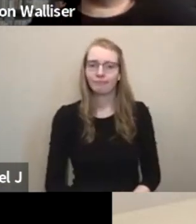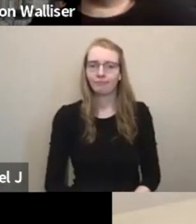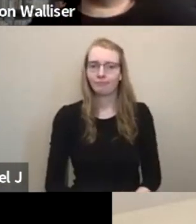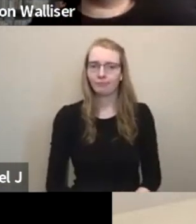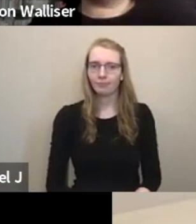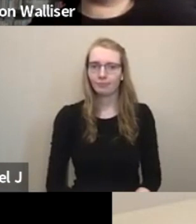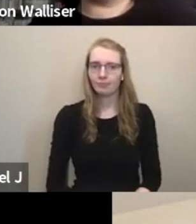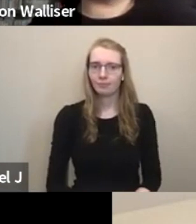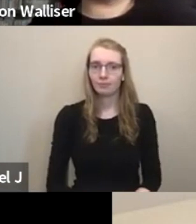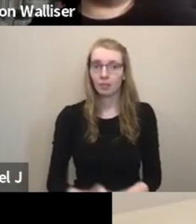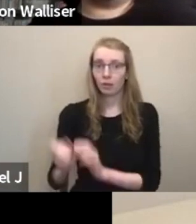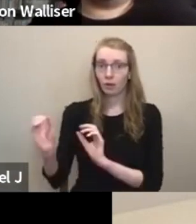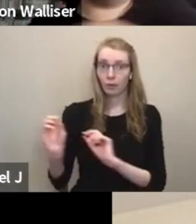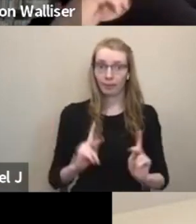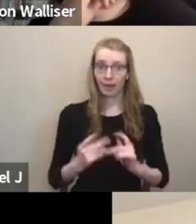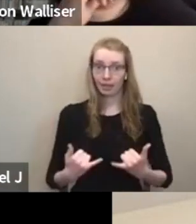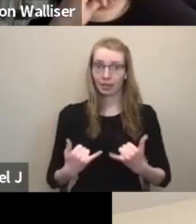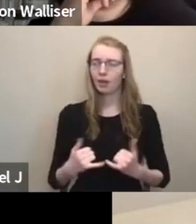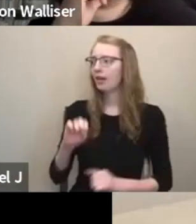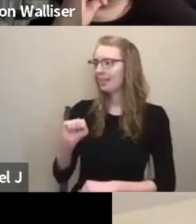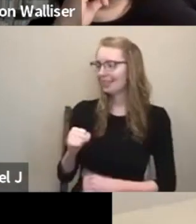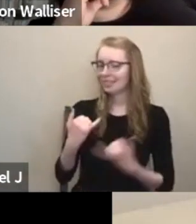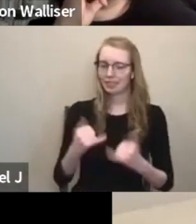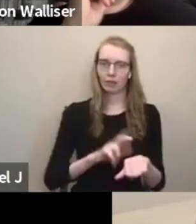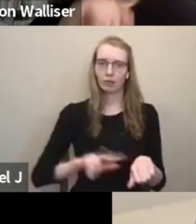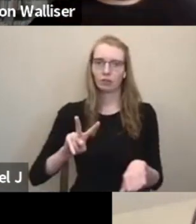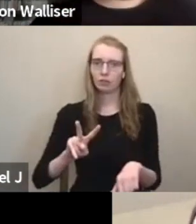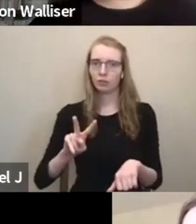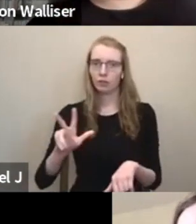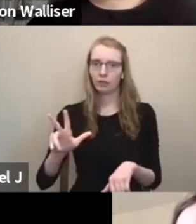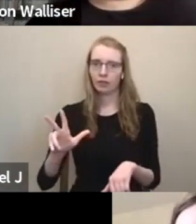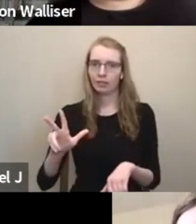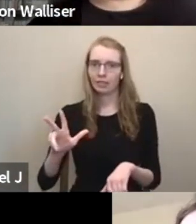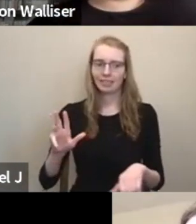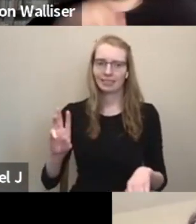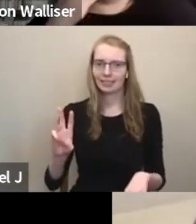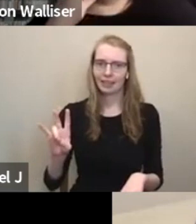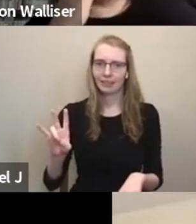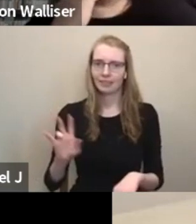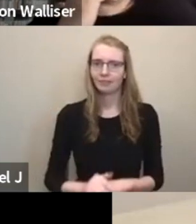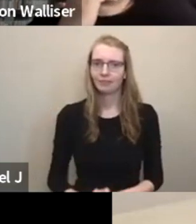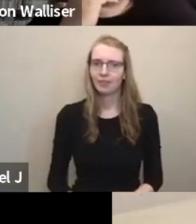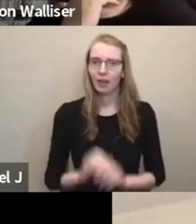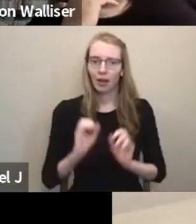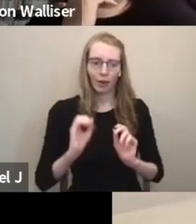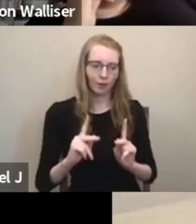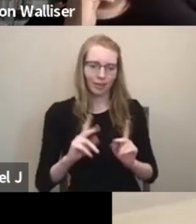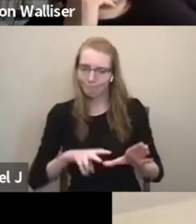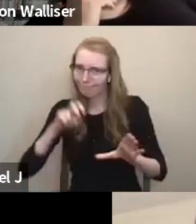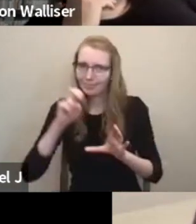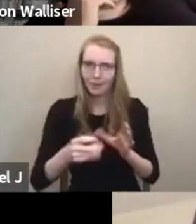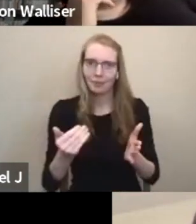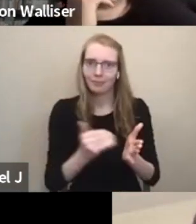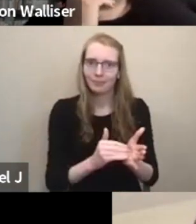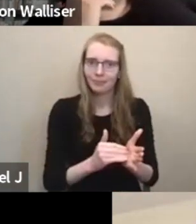Are we back? We are back. Yes, it is 2:36. Okay. Let's dive in again. Yeah.